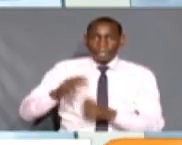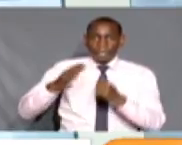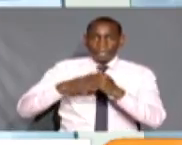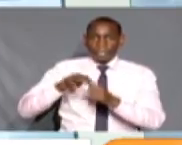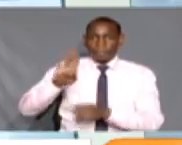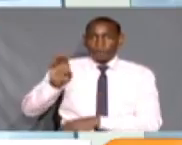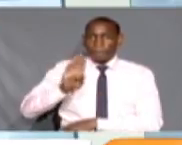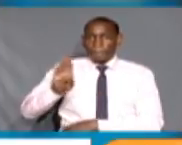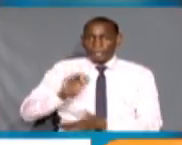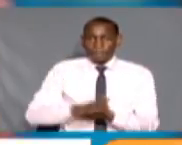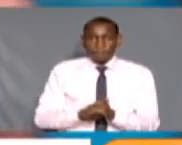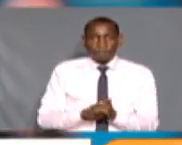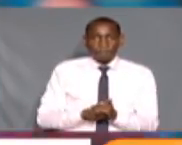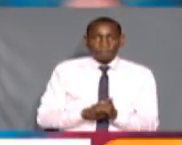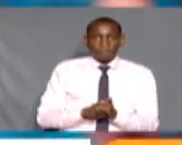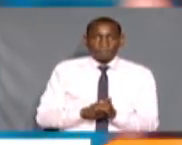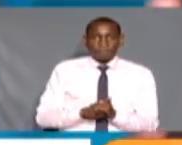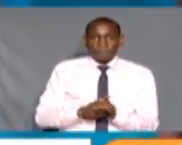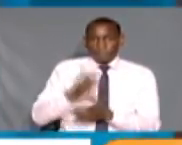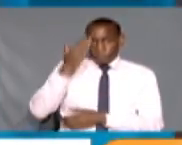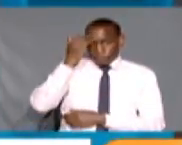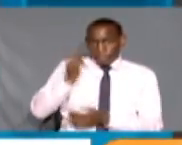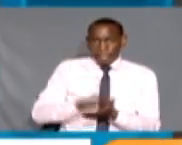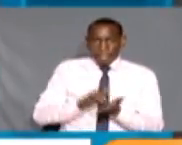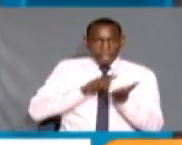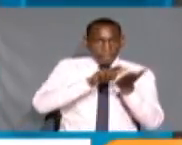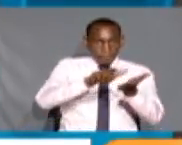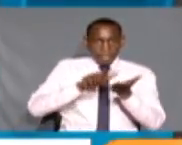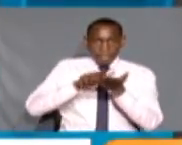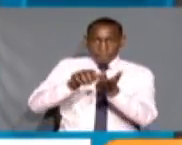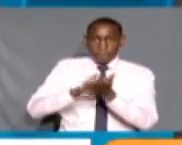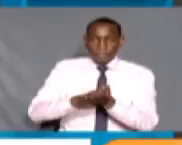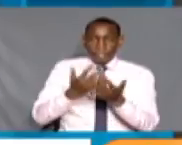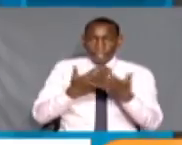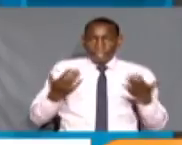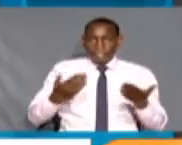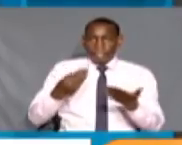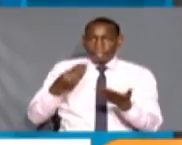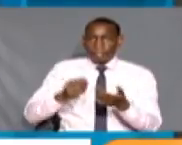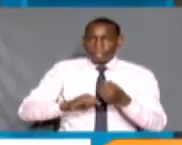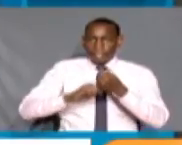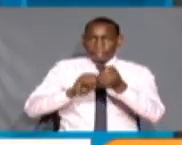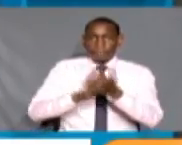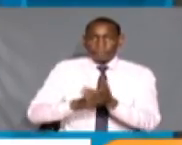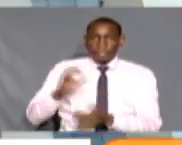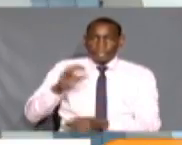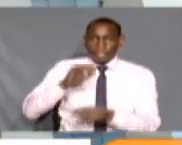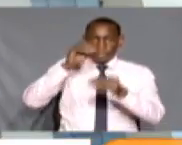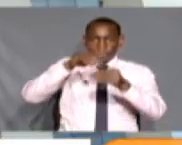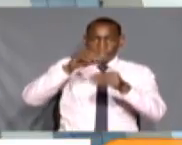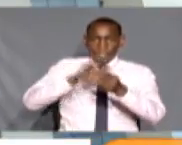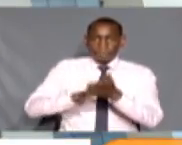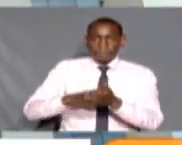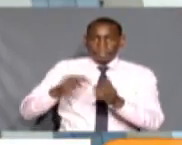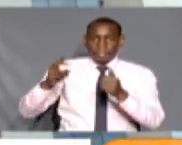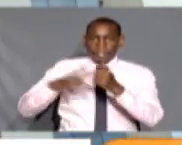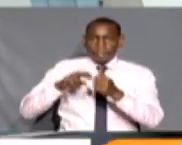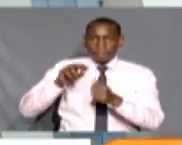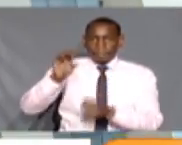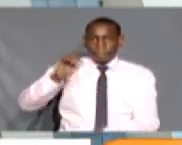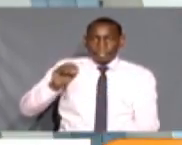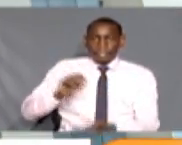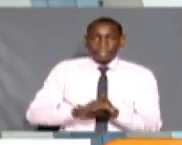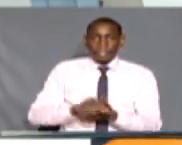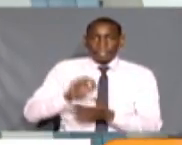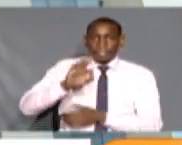shillings, driven by increased lending and asset finance. Now, customer deposits grew by 7% to 235